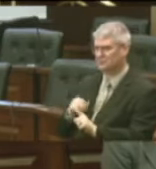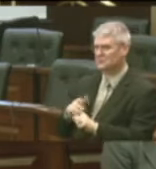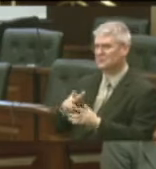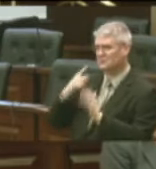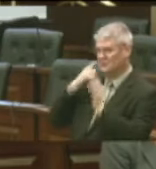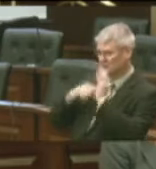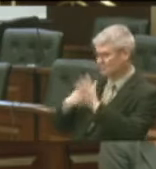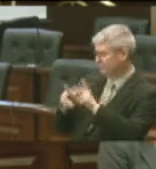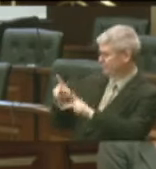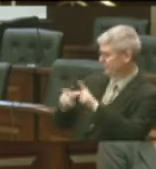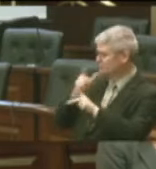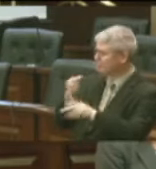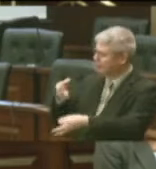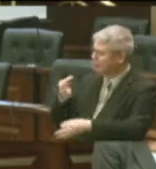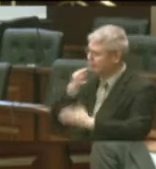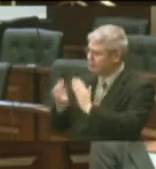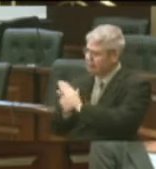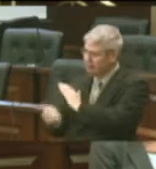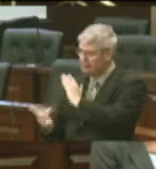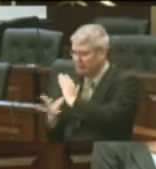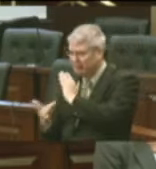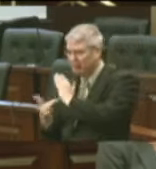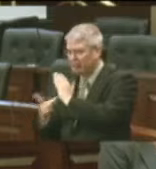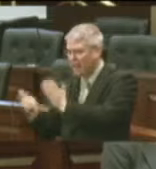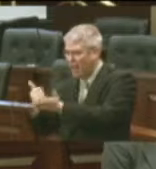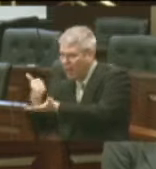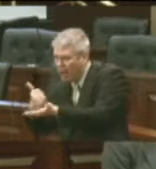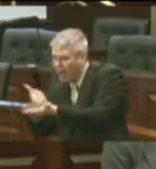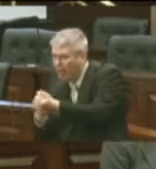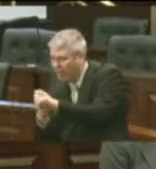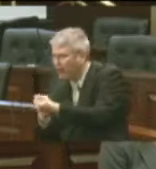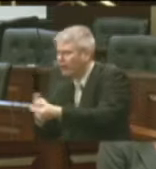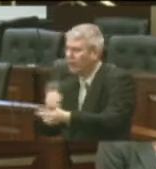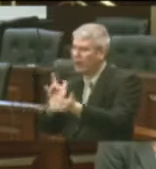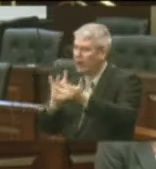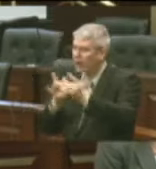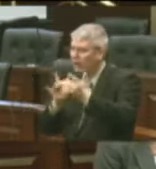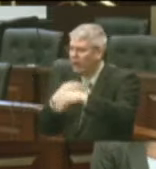We'll rely on the school districts to do the right thing to deliver education to those kids.